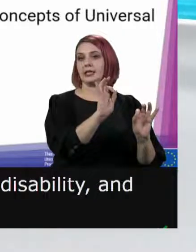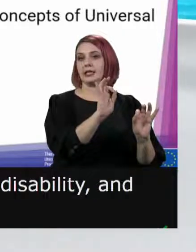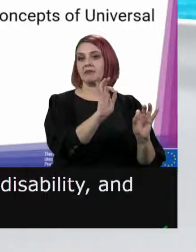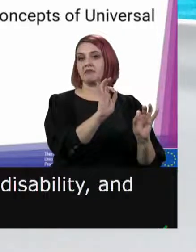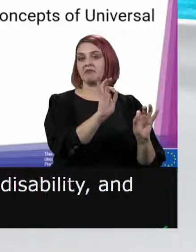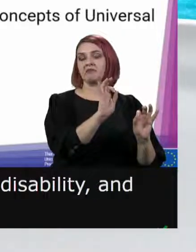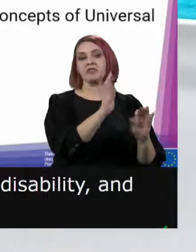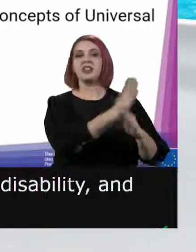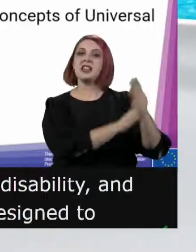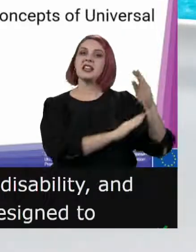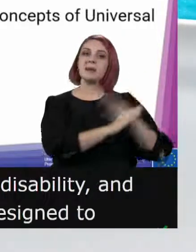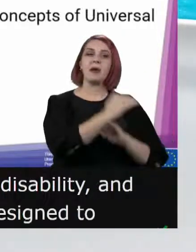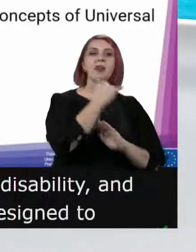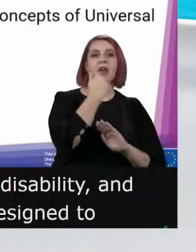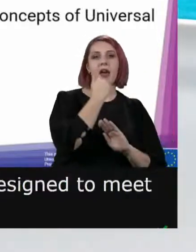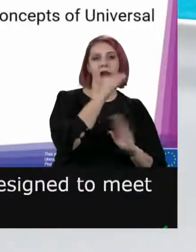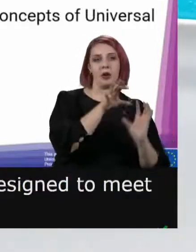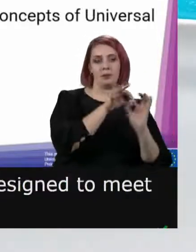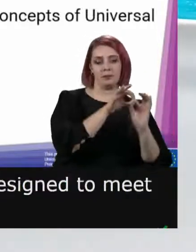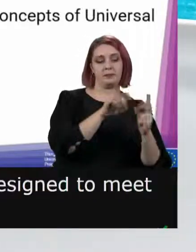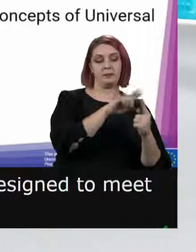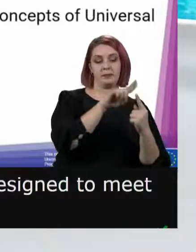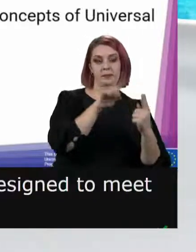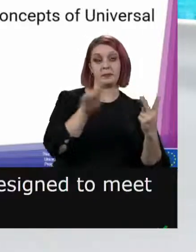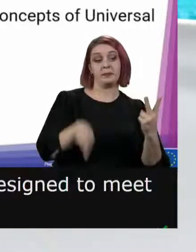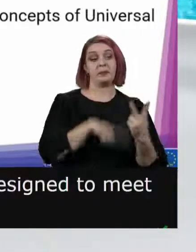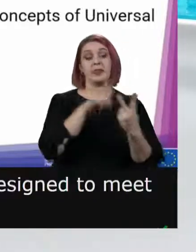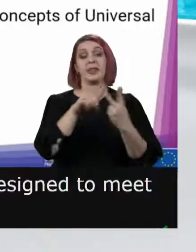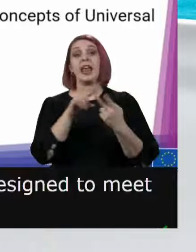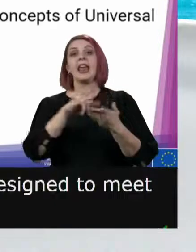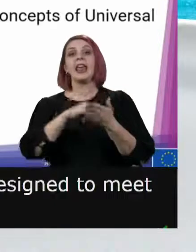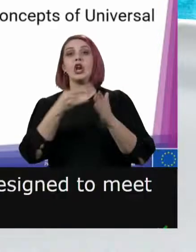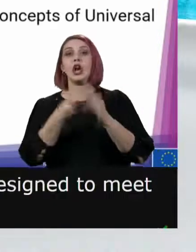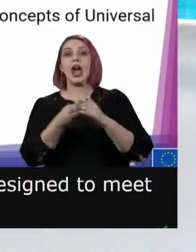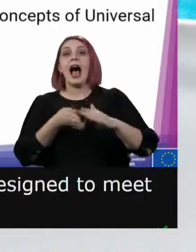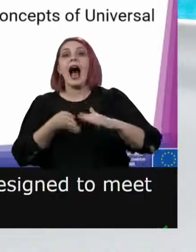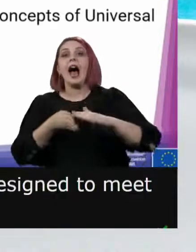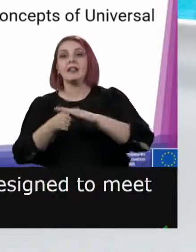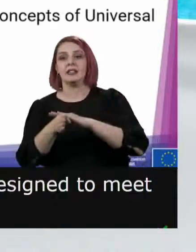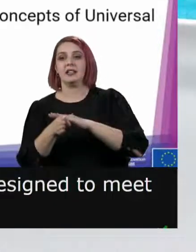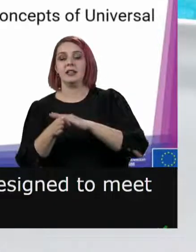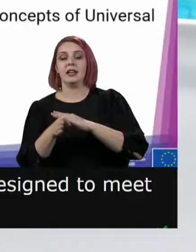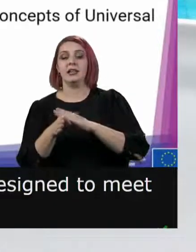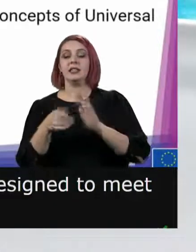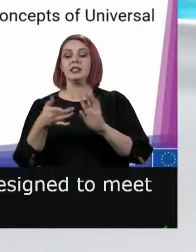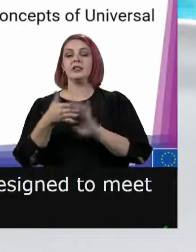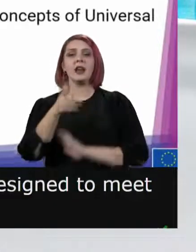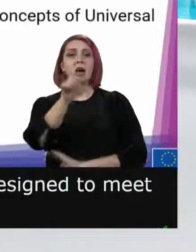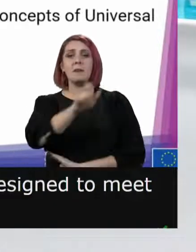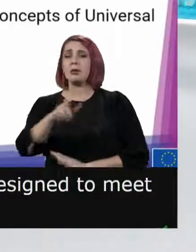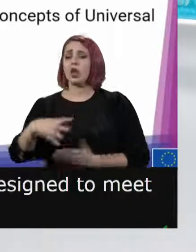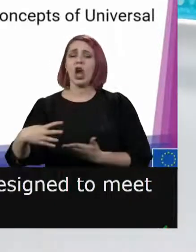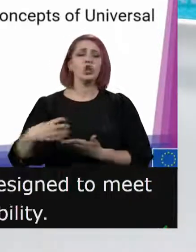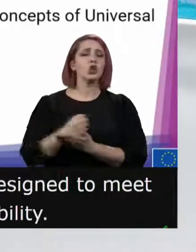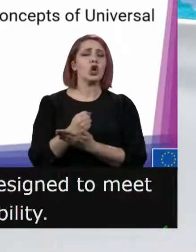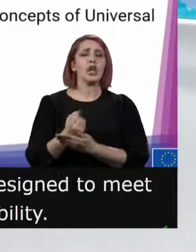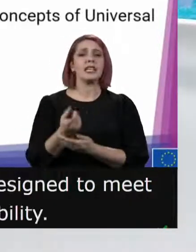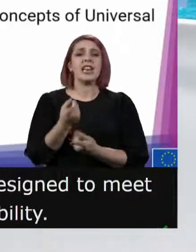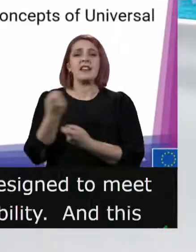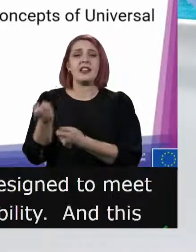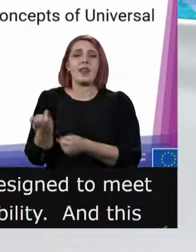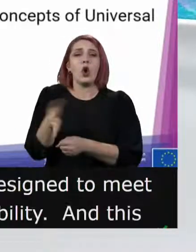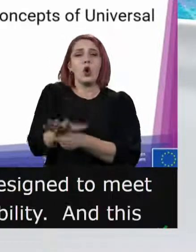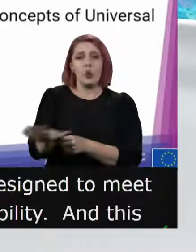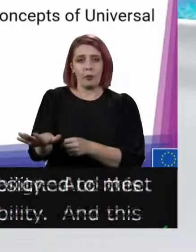all users, including those with a disability. And this latter group were linked closely to concepts of